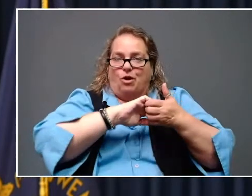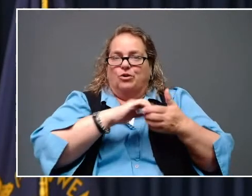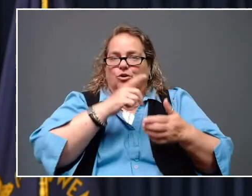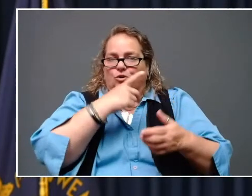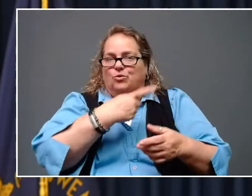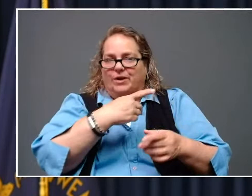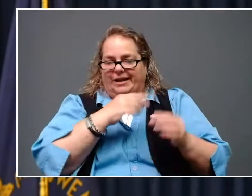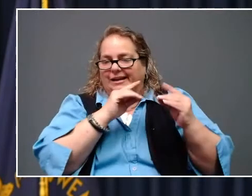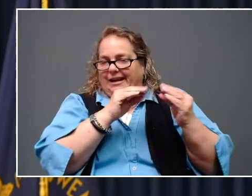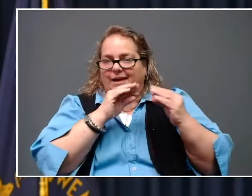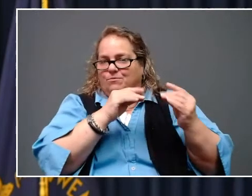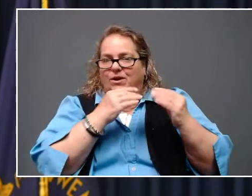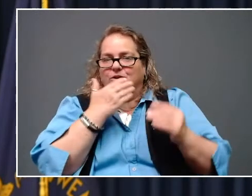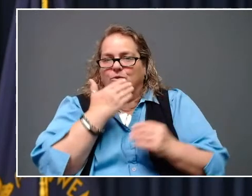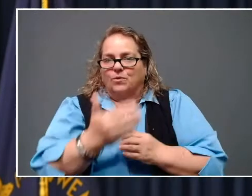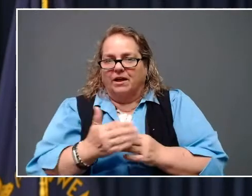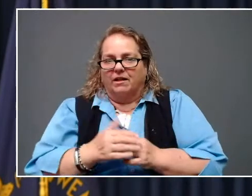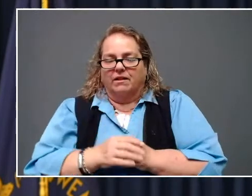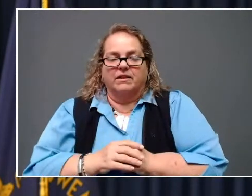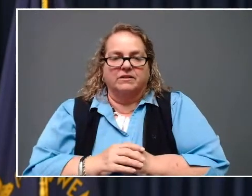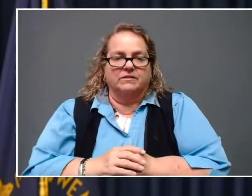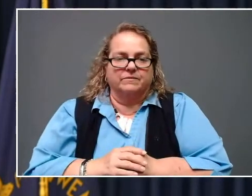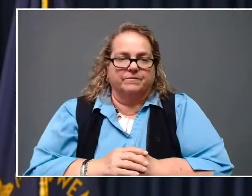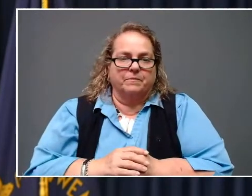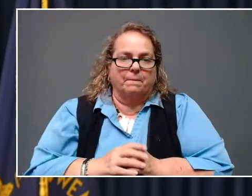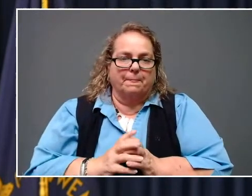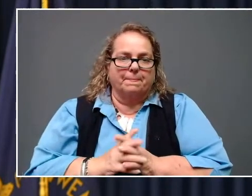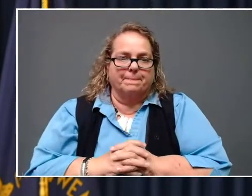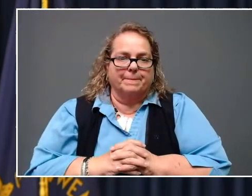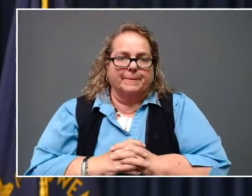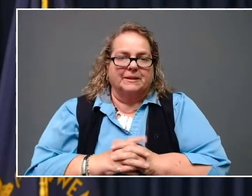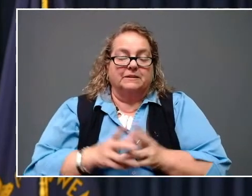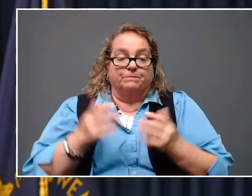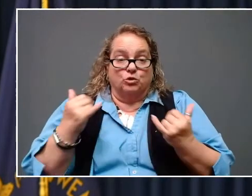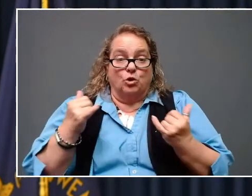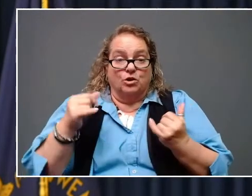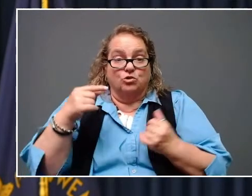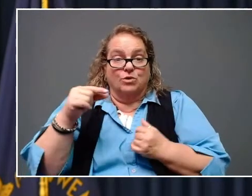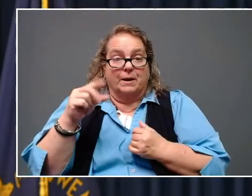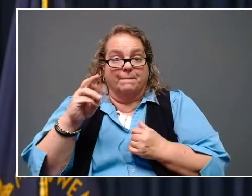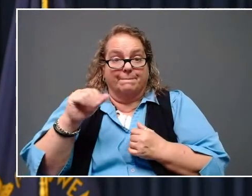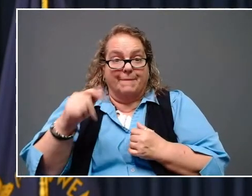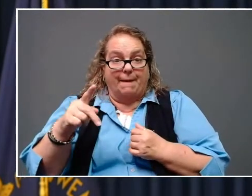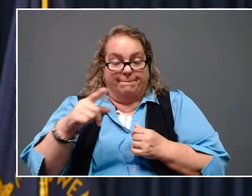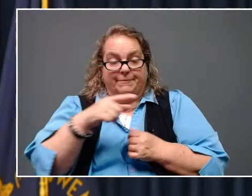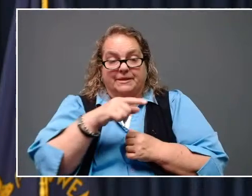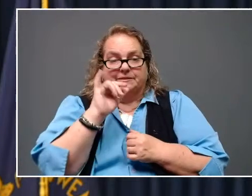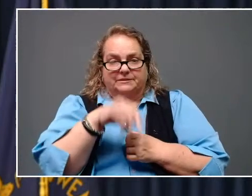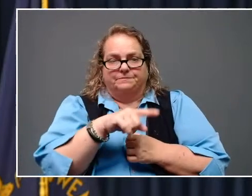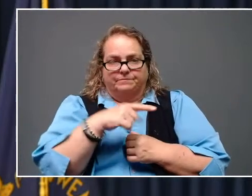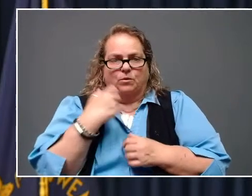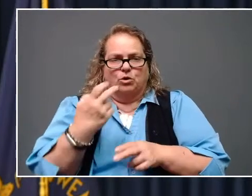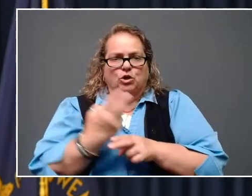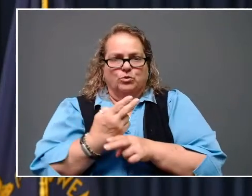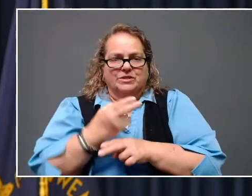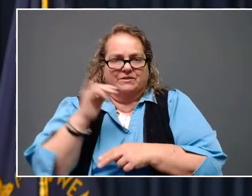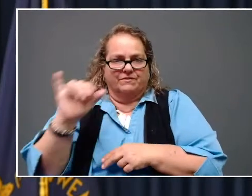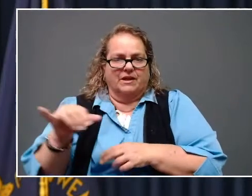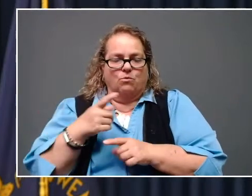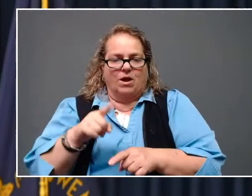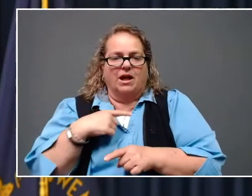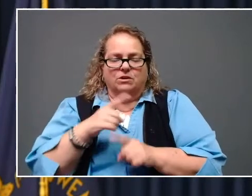So, if you could put up the current green map, yes, I'm going to use this as a backdrop while I talk.